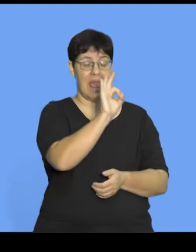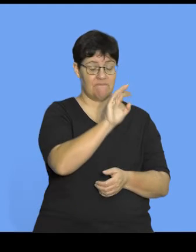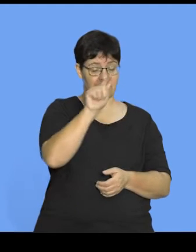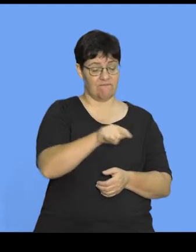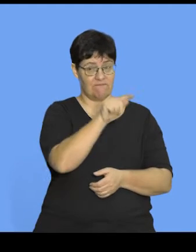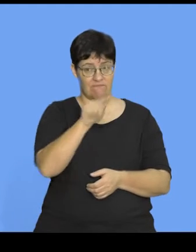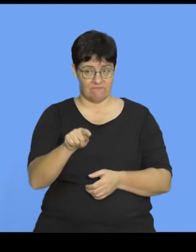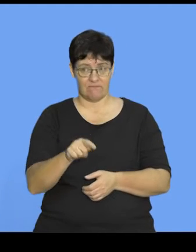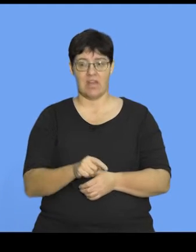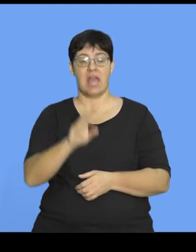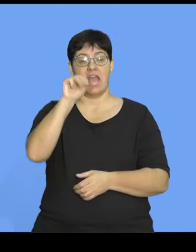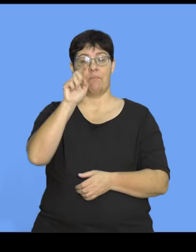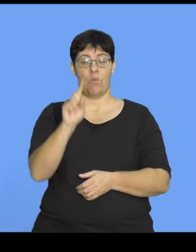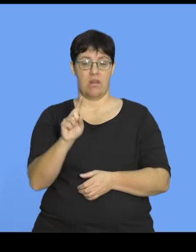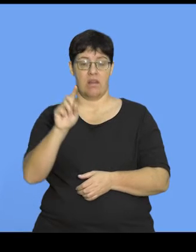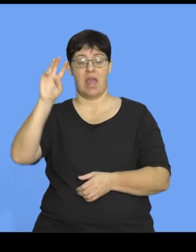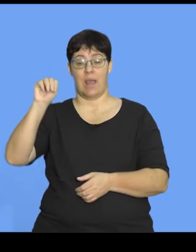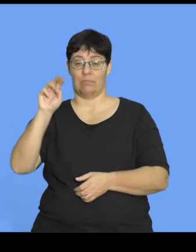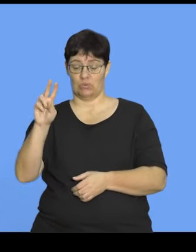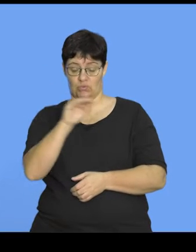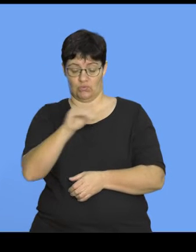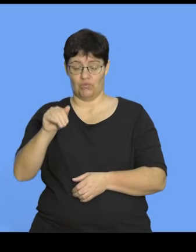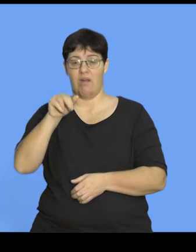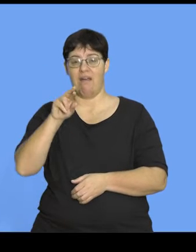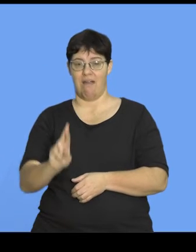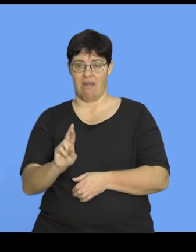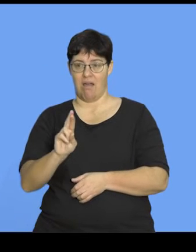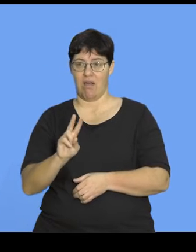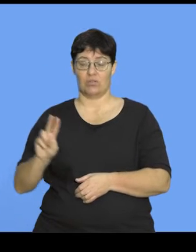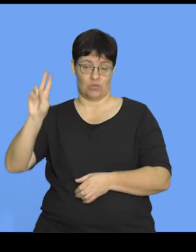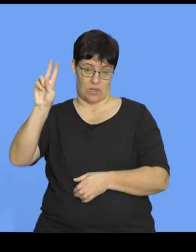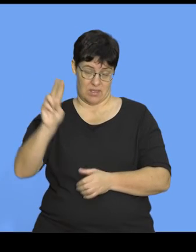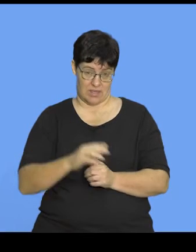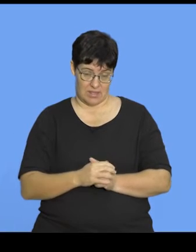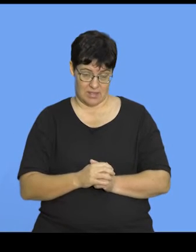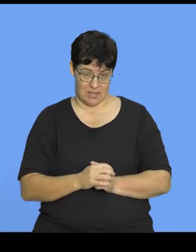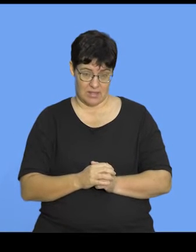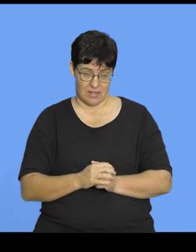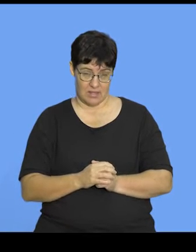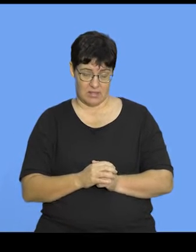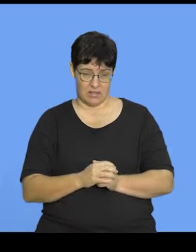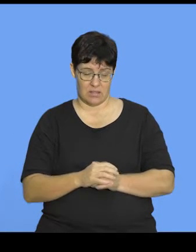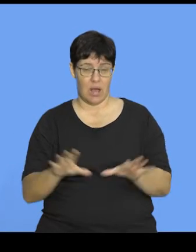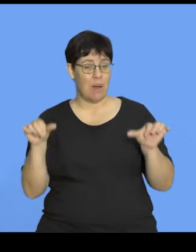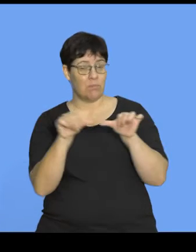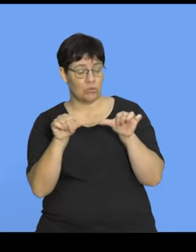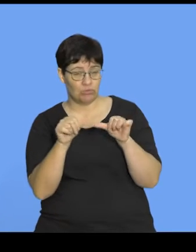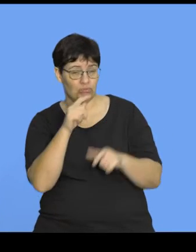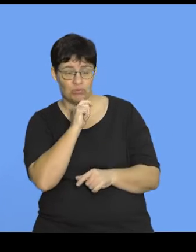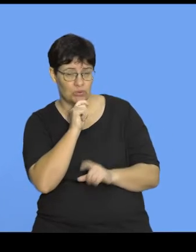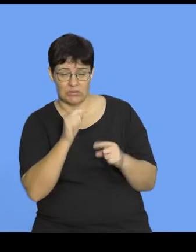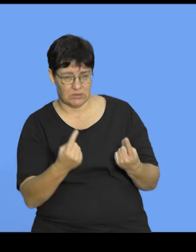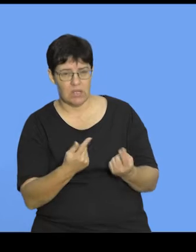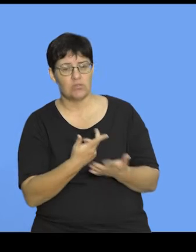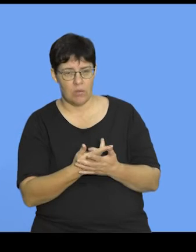squared. That's directly proportional to m1, m2, inversely proportional to r squared. We can't use the proportionality,